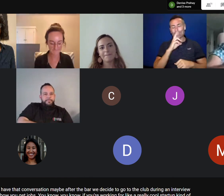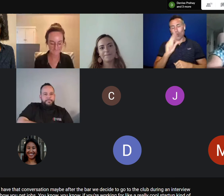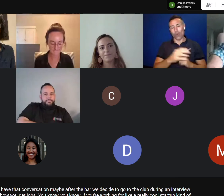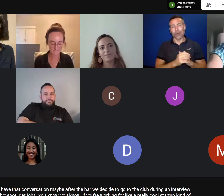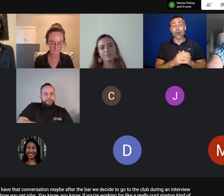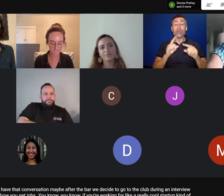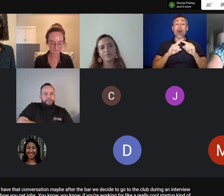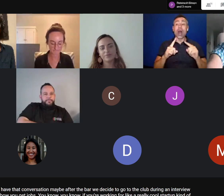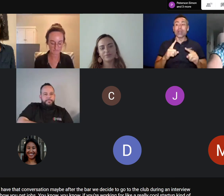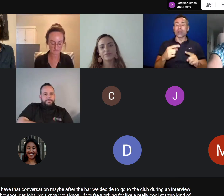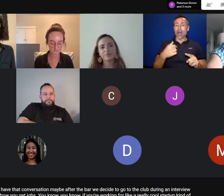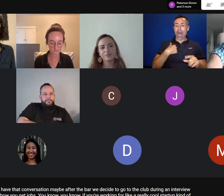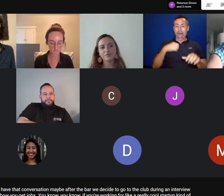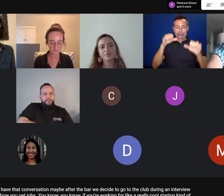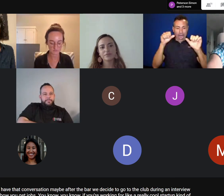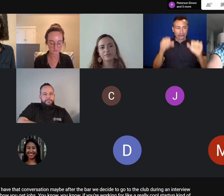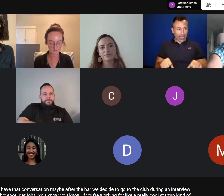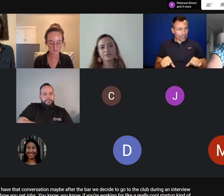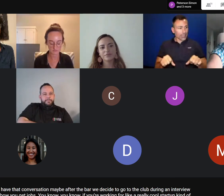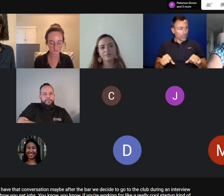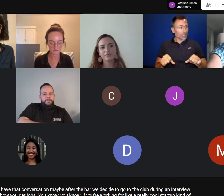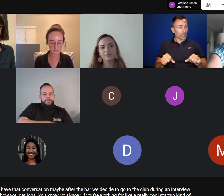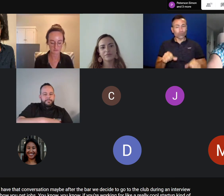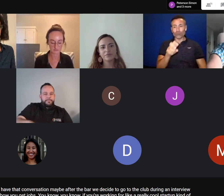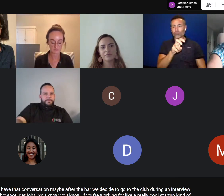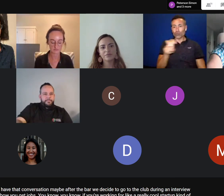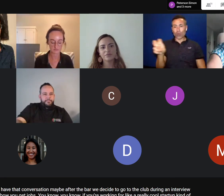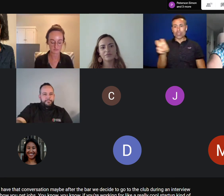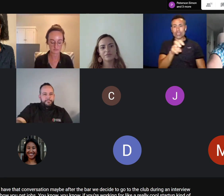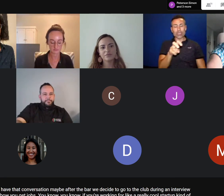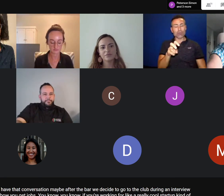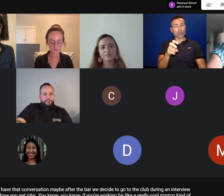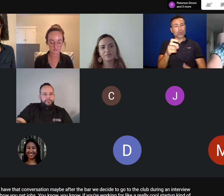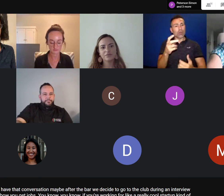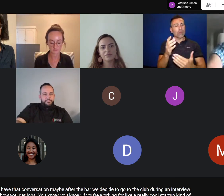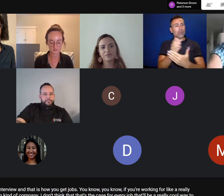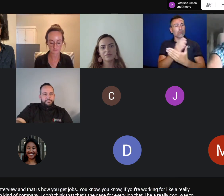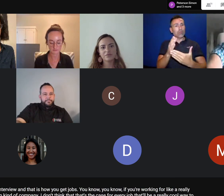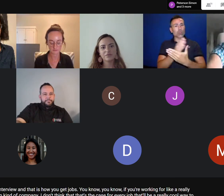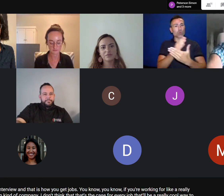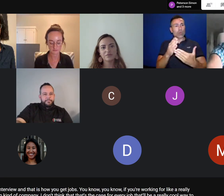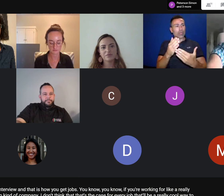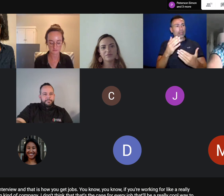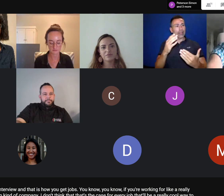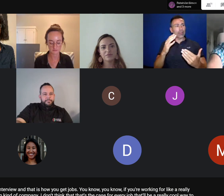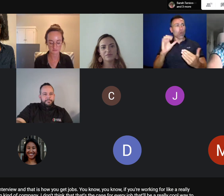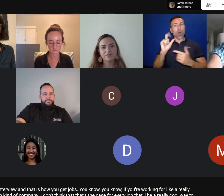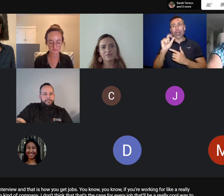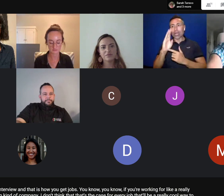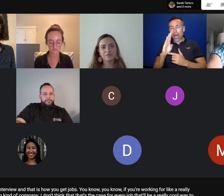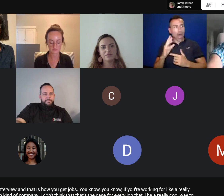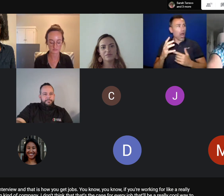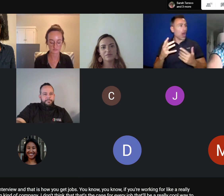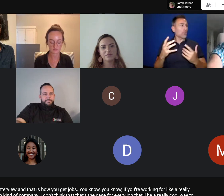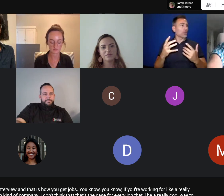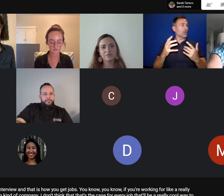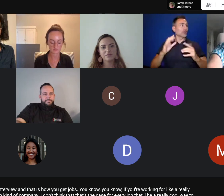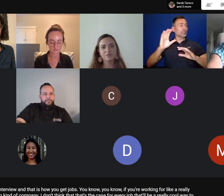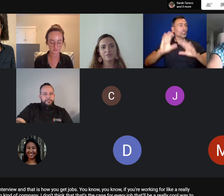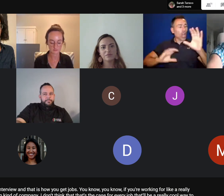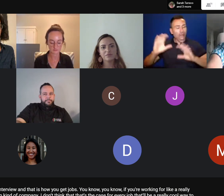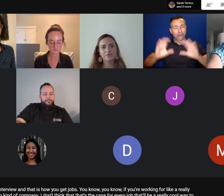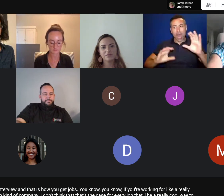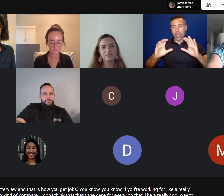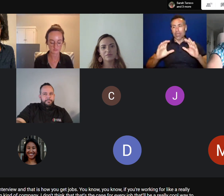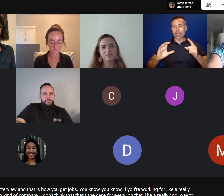spaces really comes with a certain degree of privilege that is afforded to people that can pass their disabilities, where they don't need those